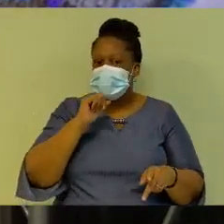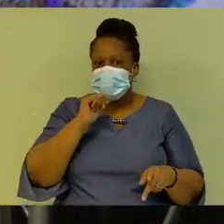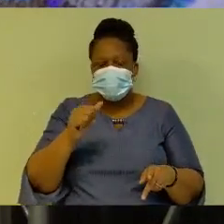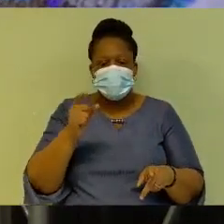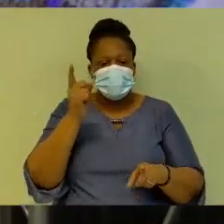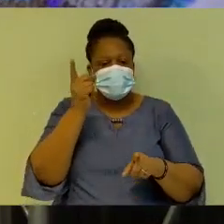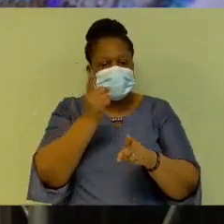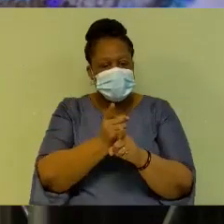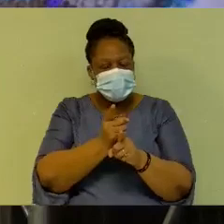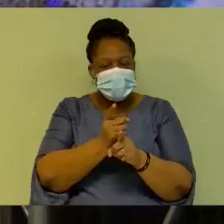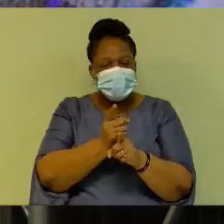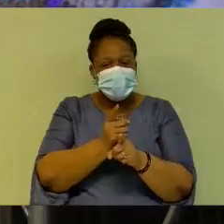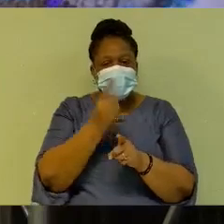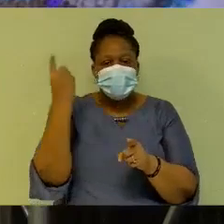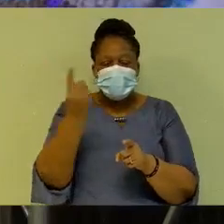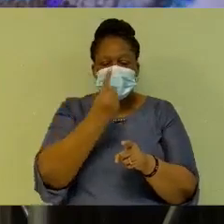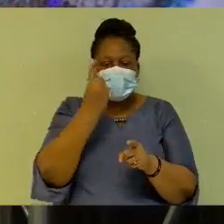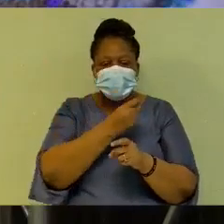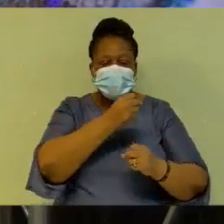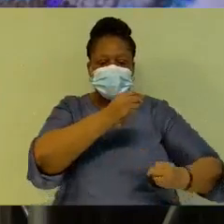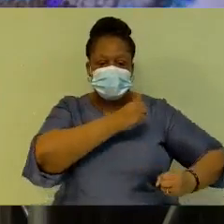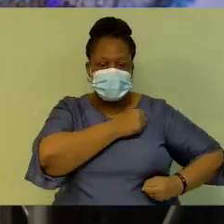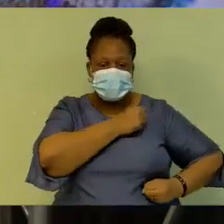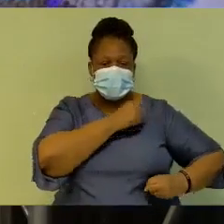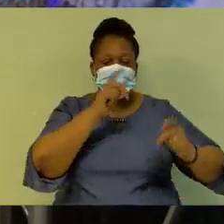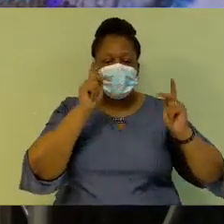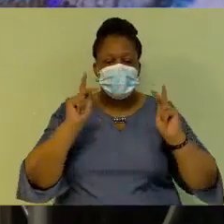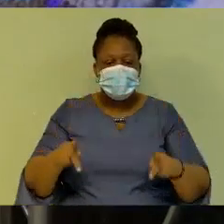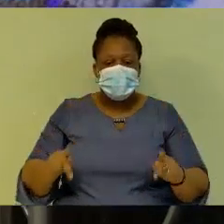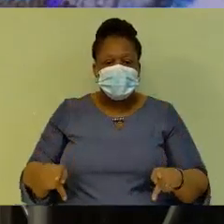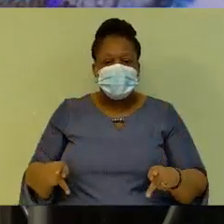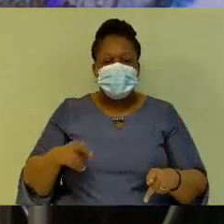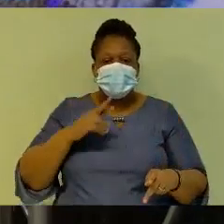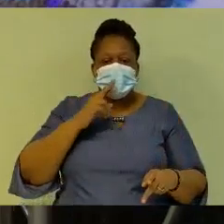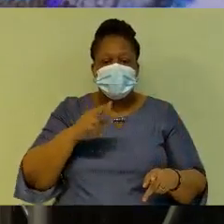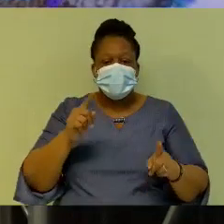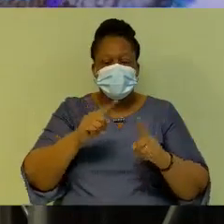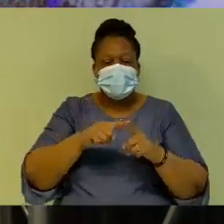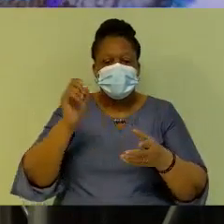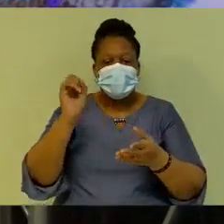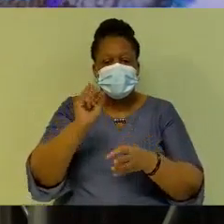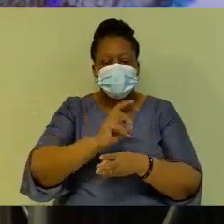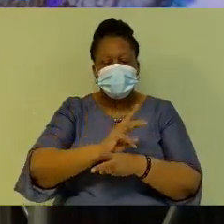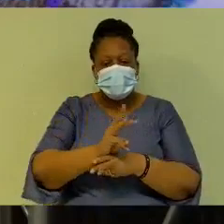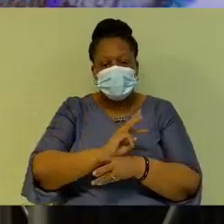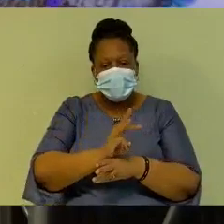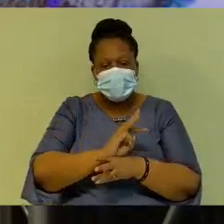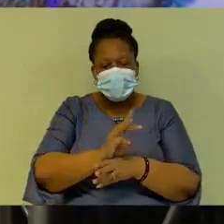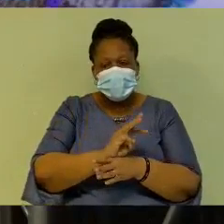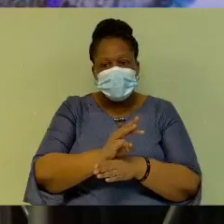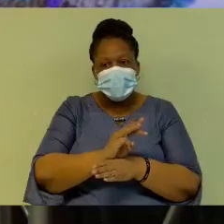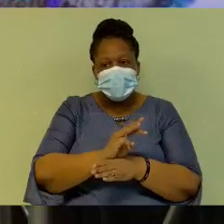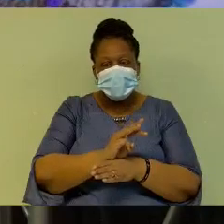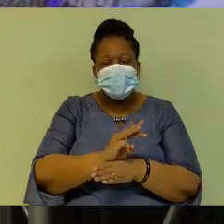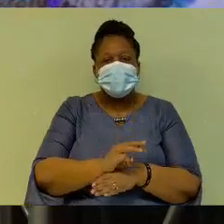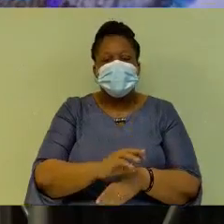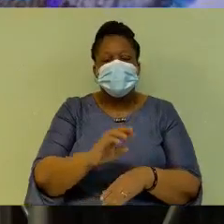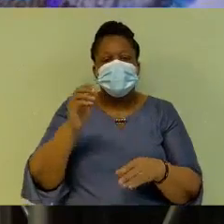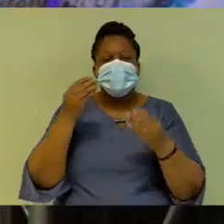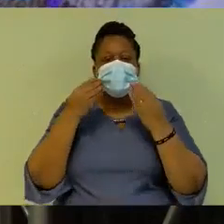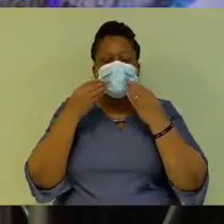Section 215 of the St. Christopher and Nevis Defense Force Act, to be in possession of or wear